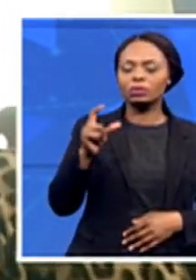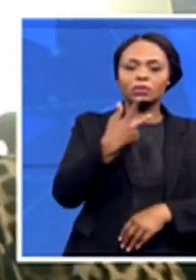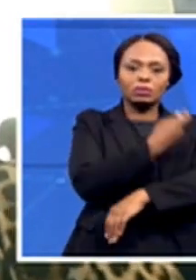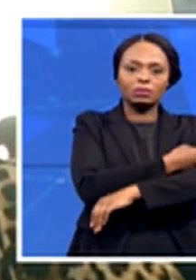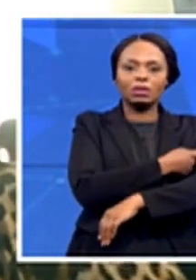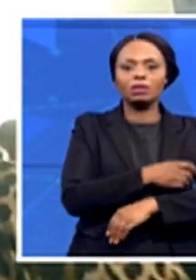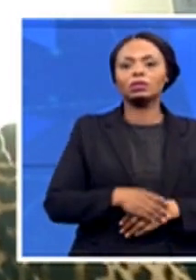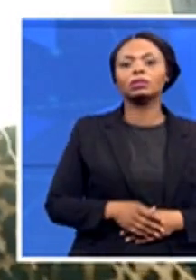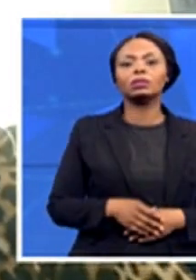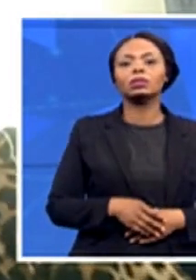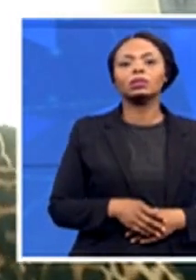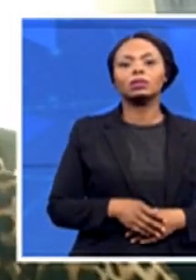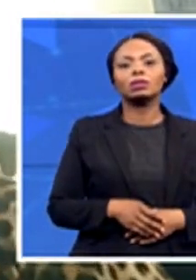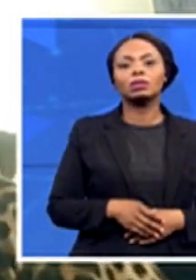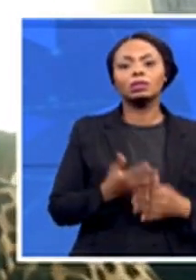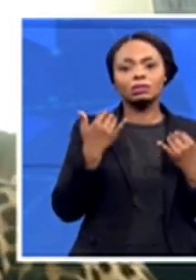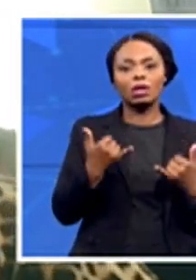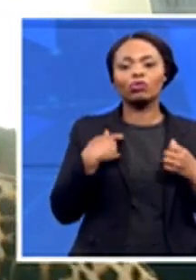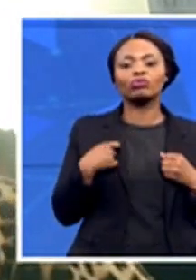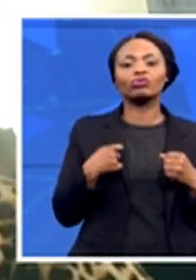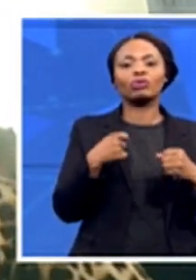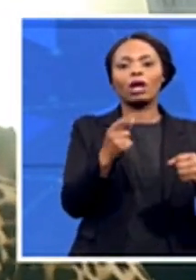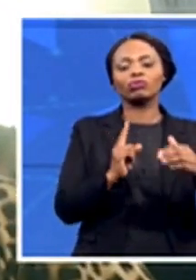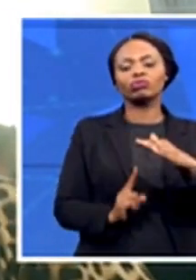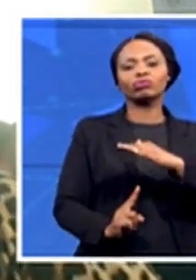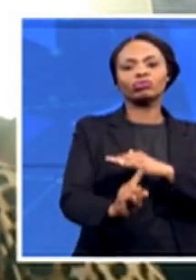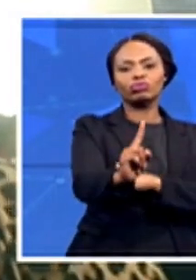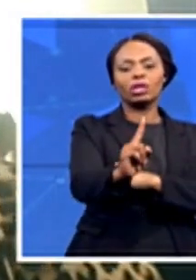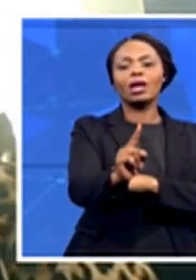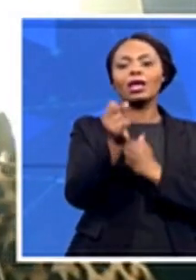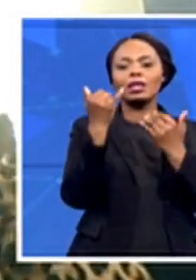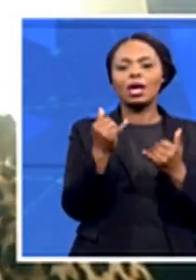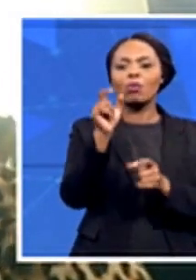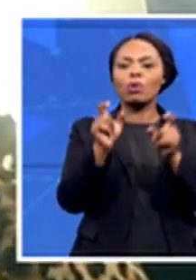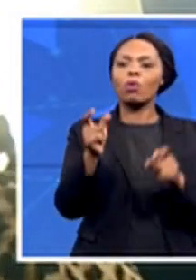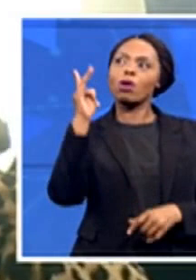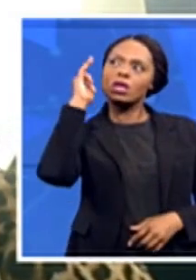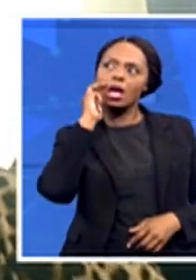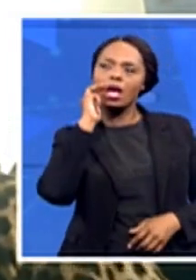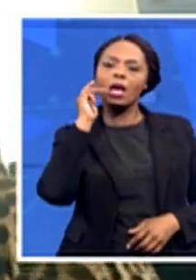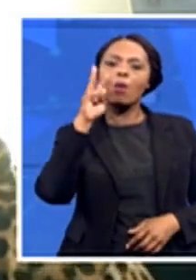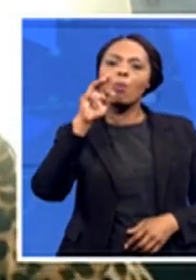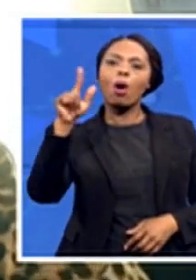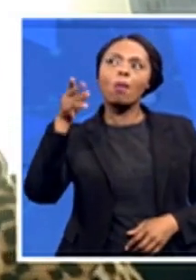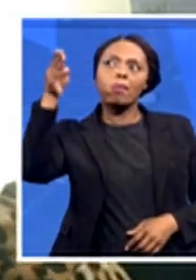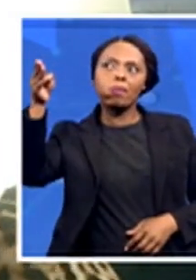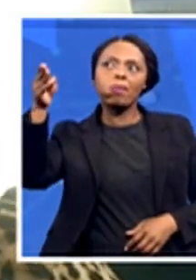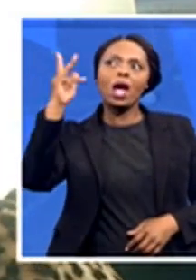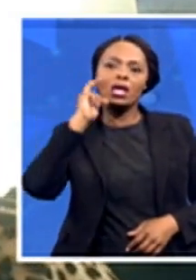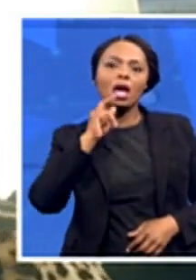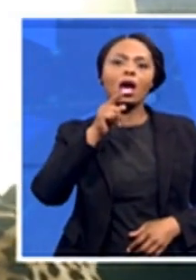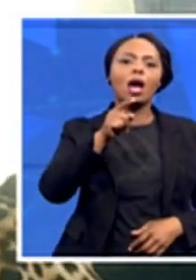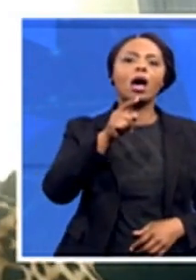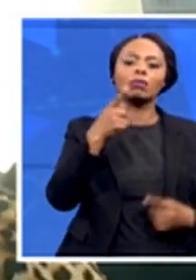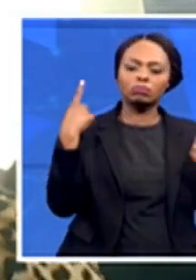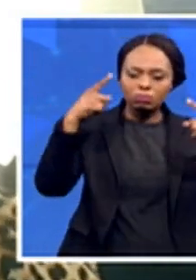drive-through. At the same time, the people who are in the mall and they're hearing that there is vaccination happening downstairs, they come down. As you can see, there are those